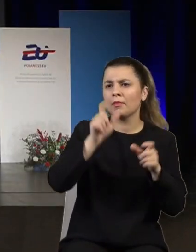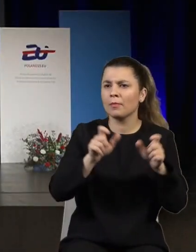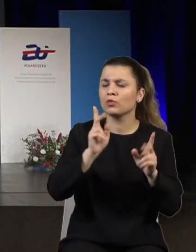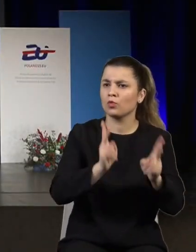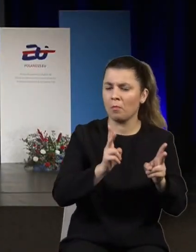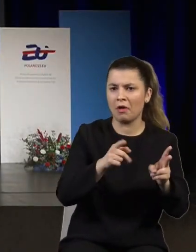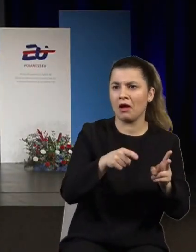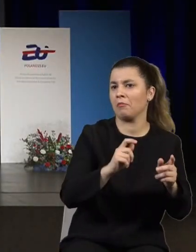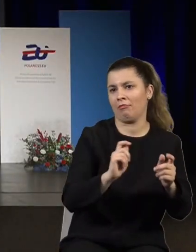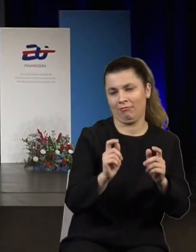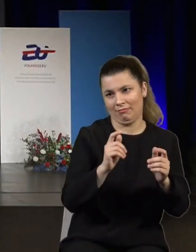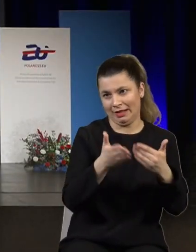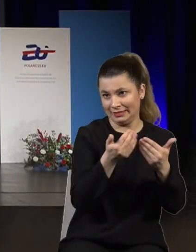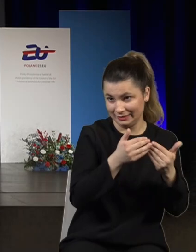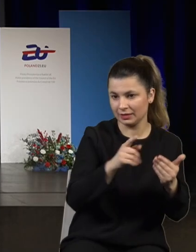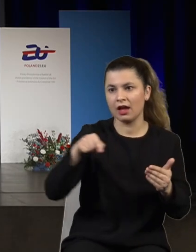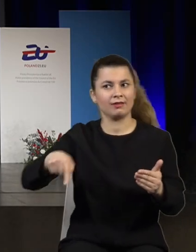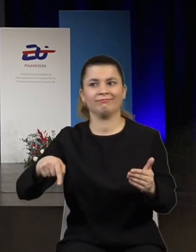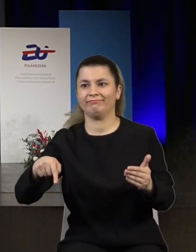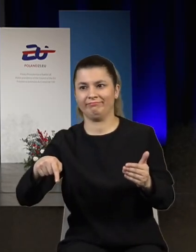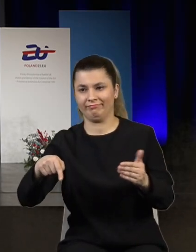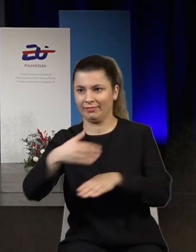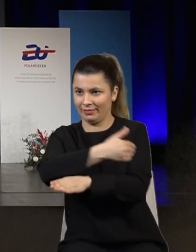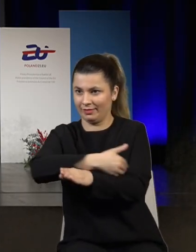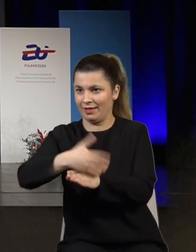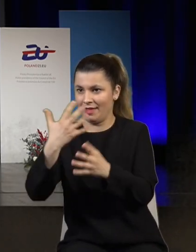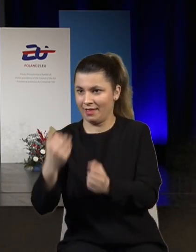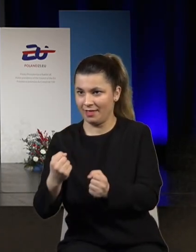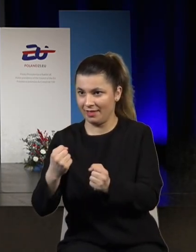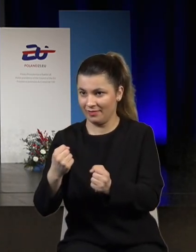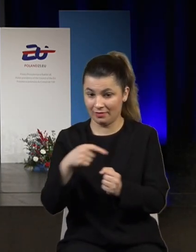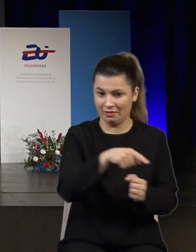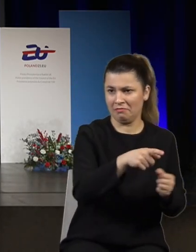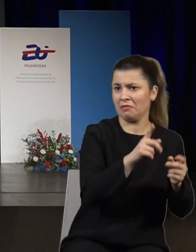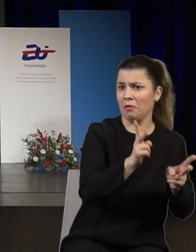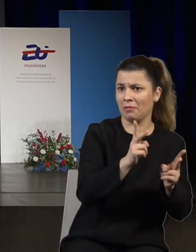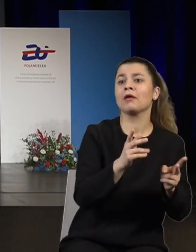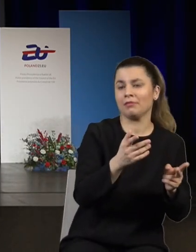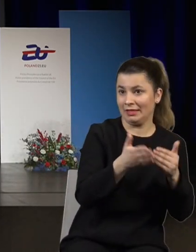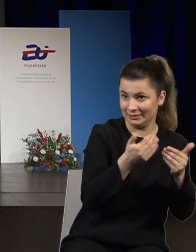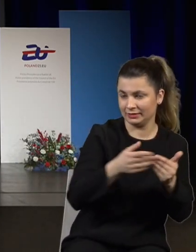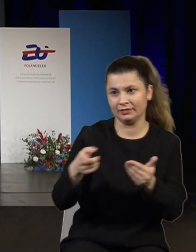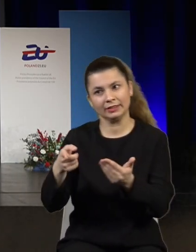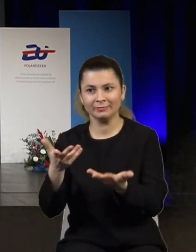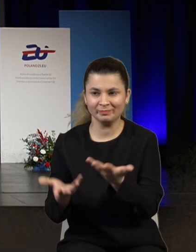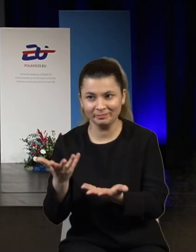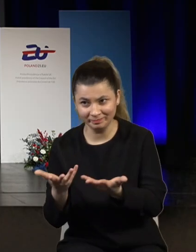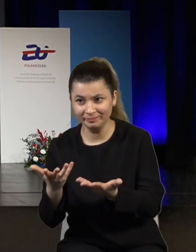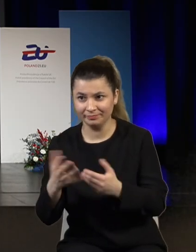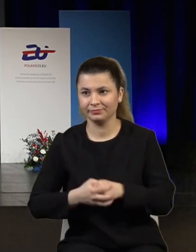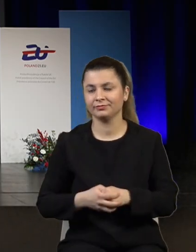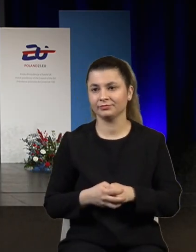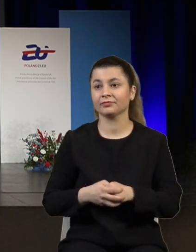to mobility in peacetime. Because officially, we're in peacetime. And then also the